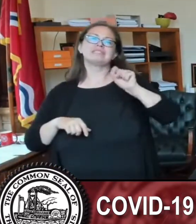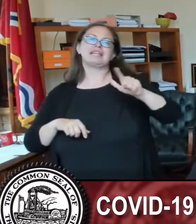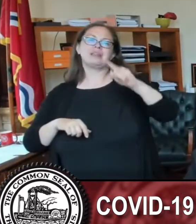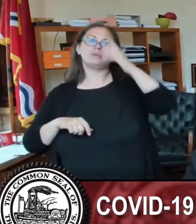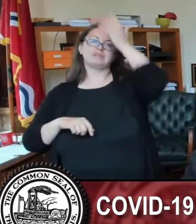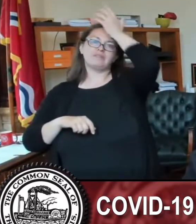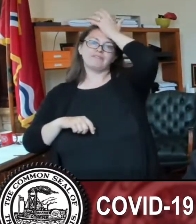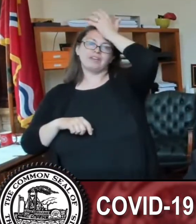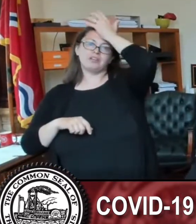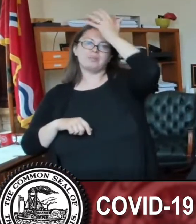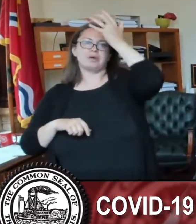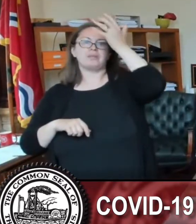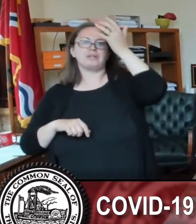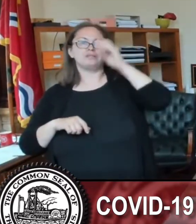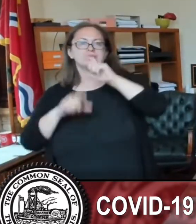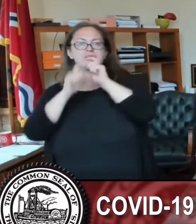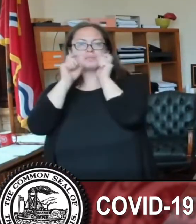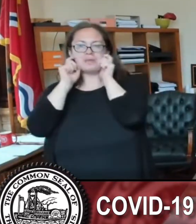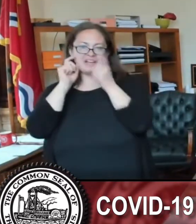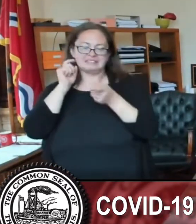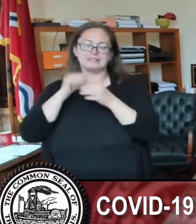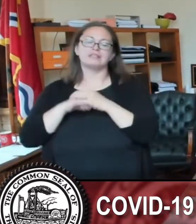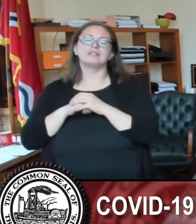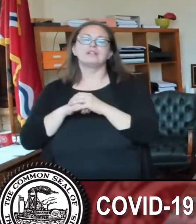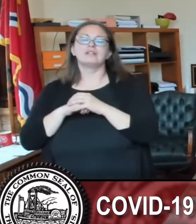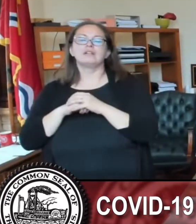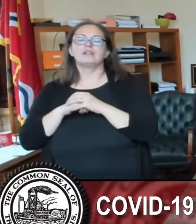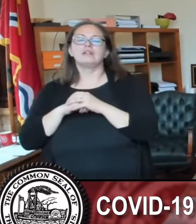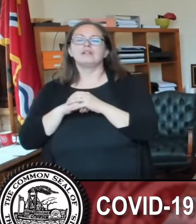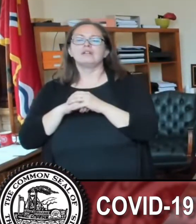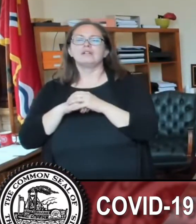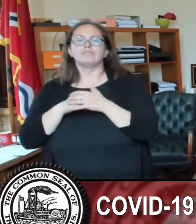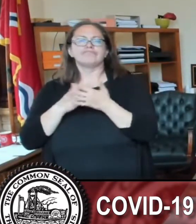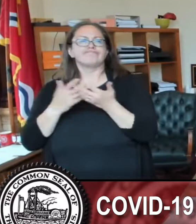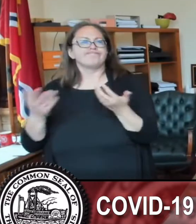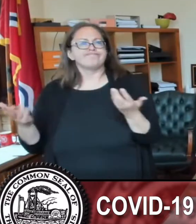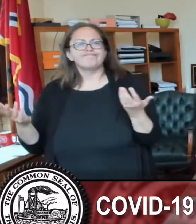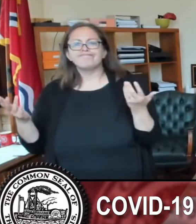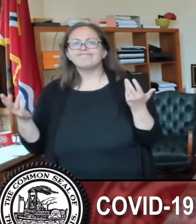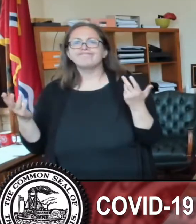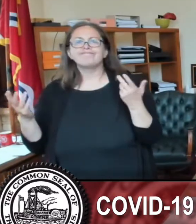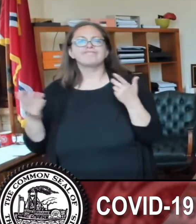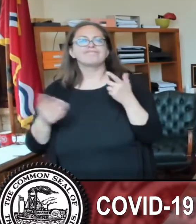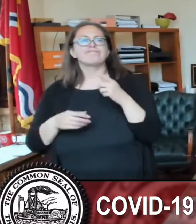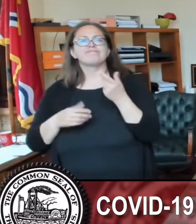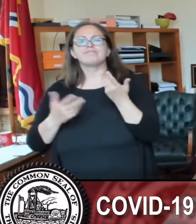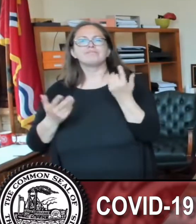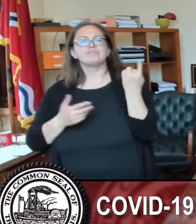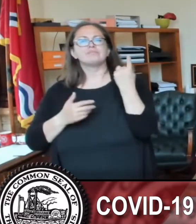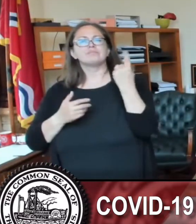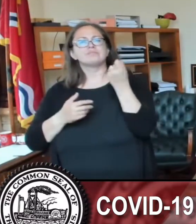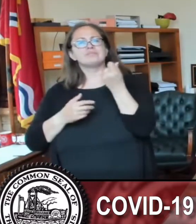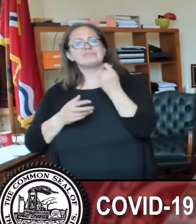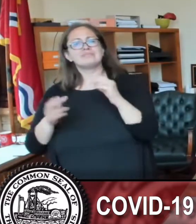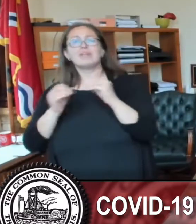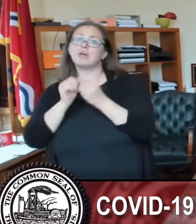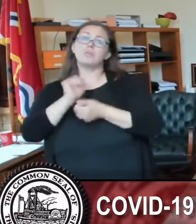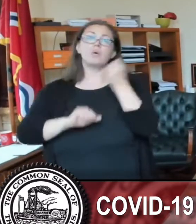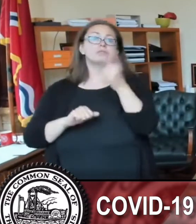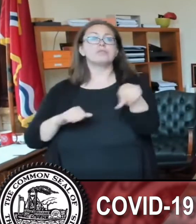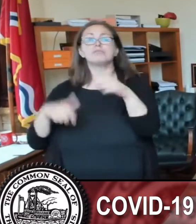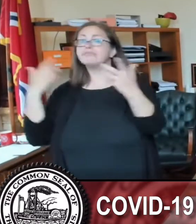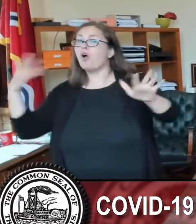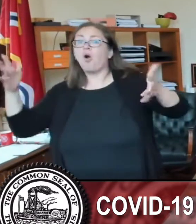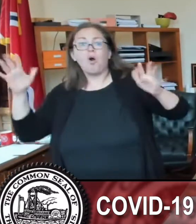mask. And it's just a little bit more. Most of you are already doing it,